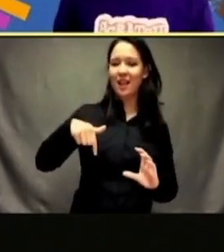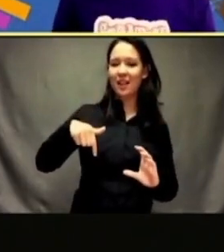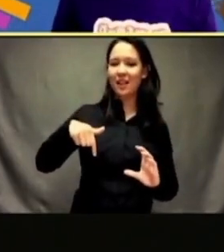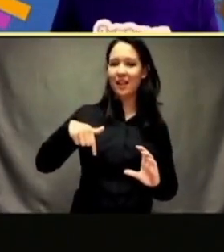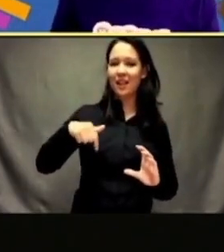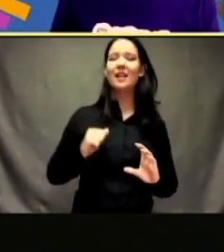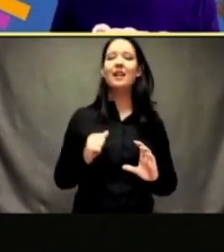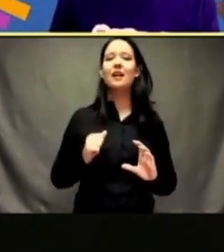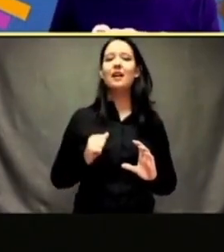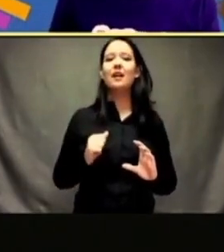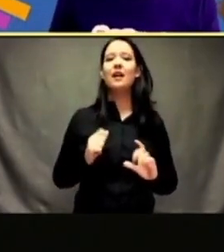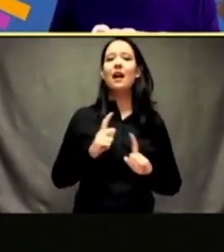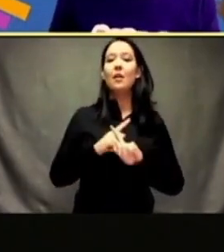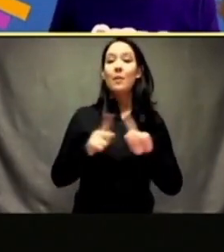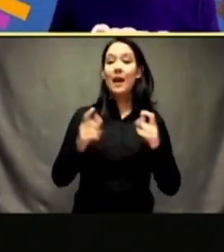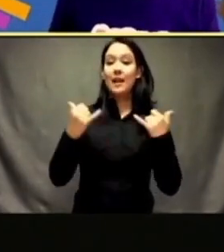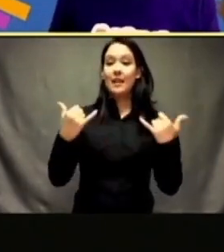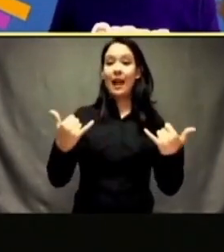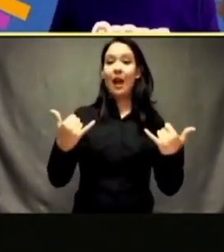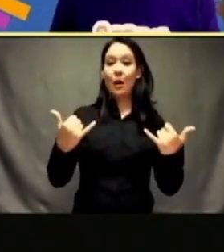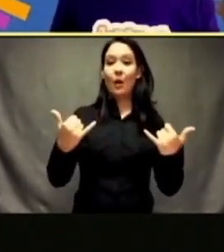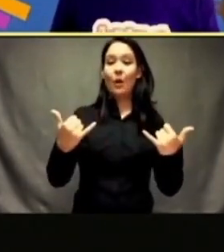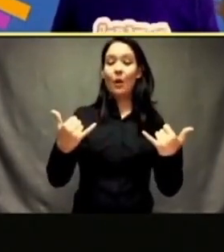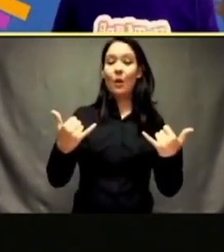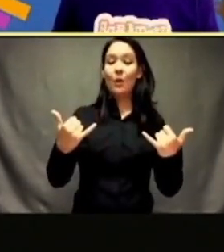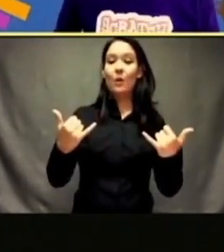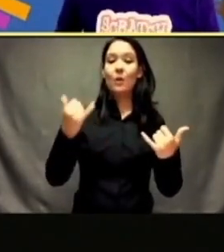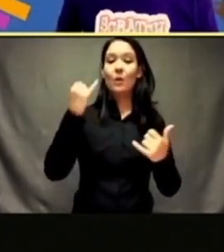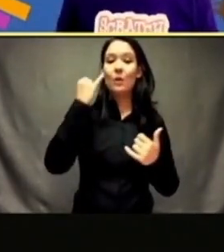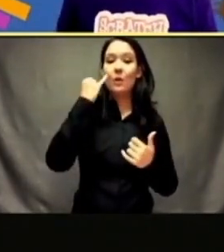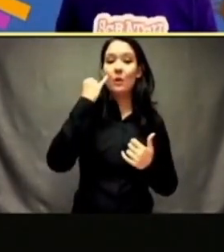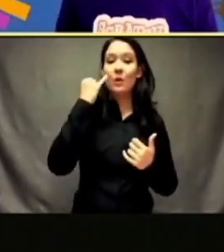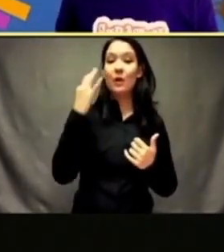down. But now, if you